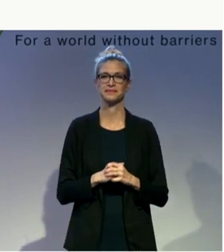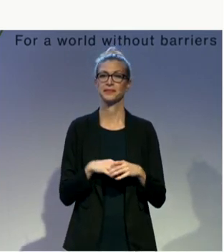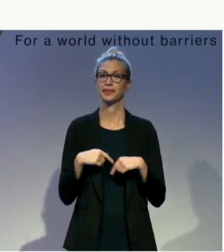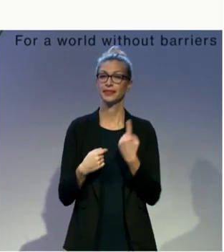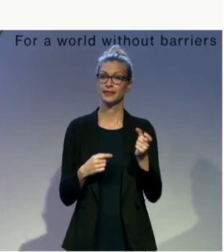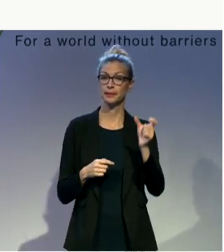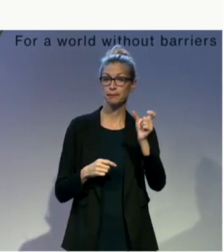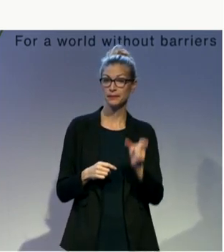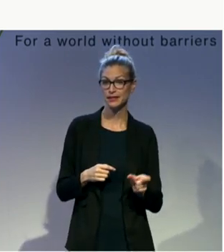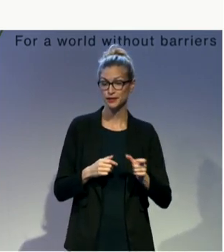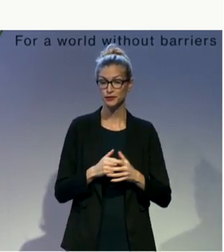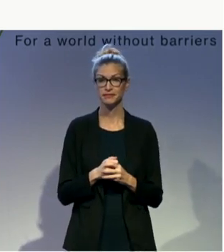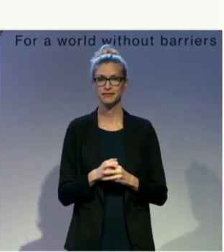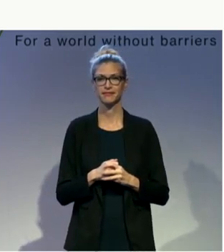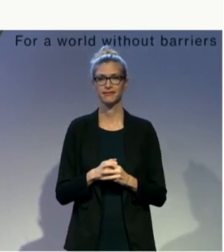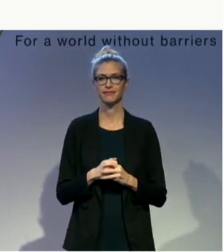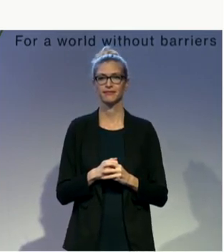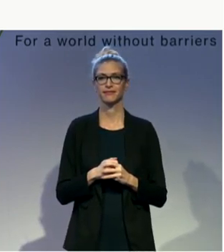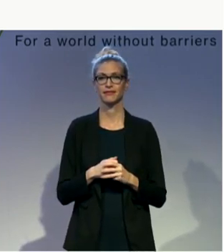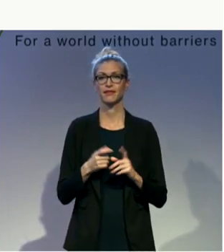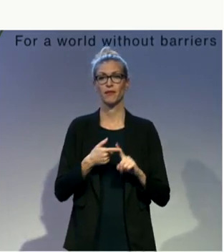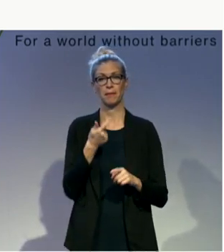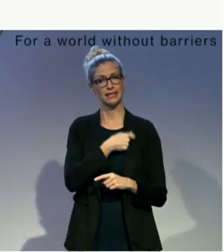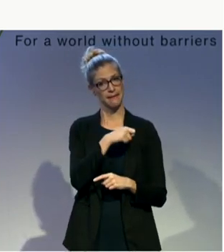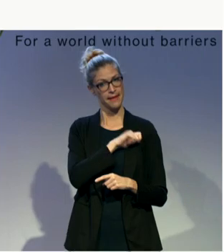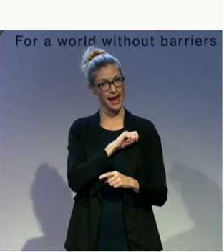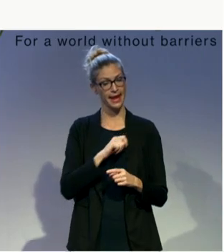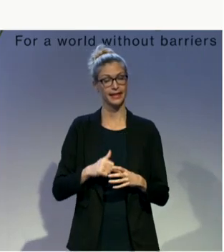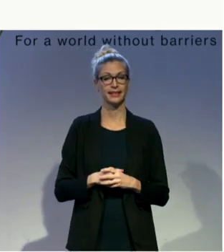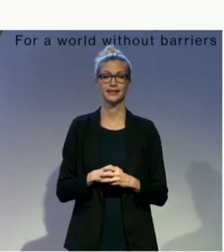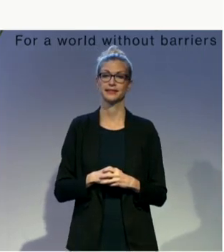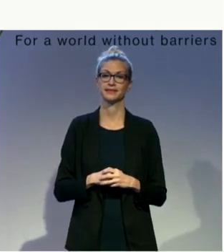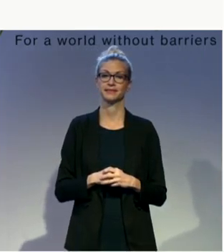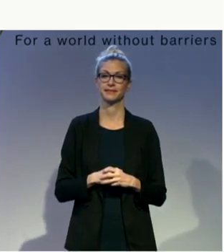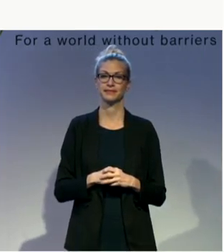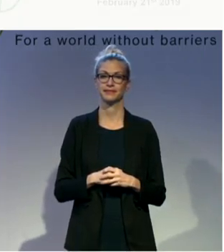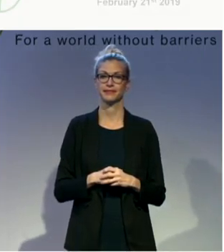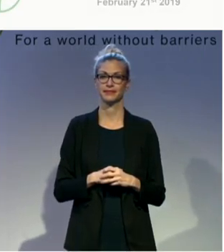speakers from Spain, Enrique and Antonio.